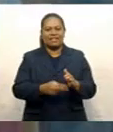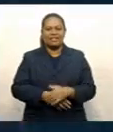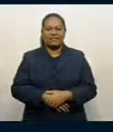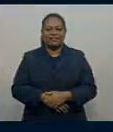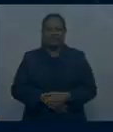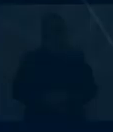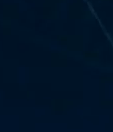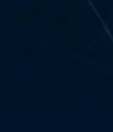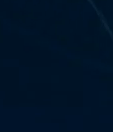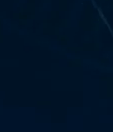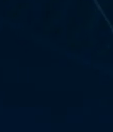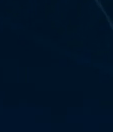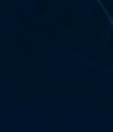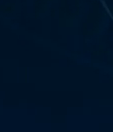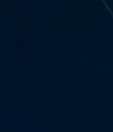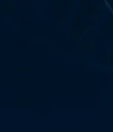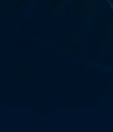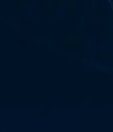News.